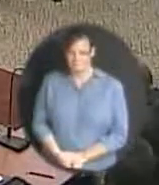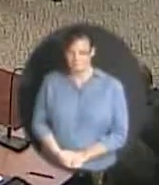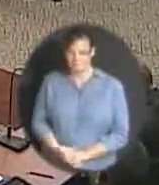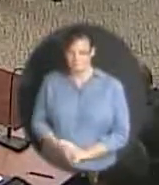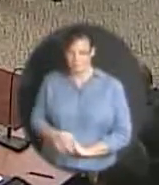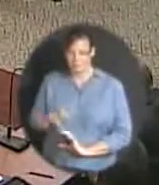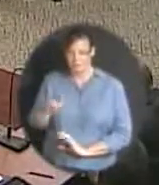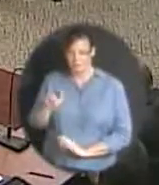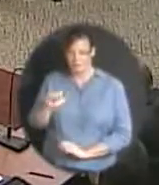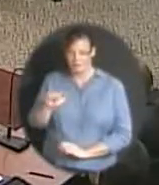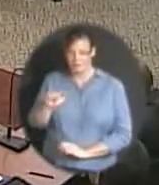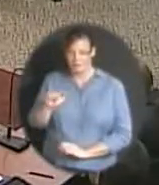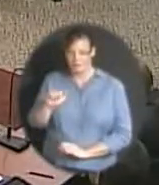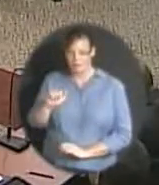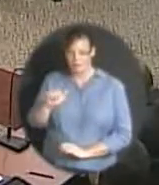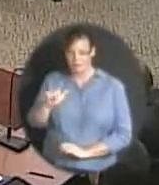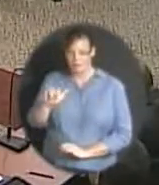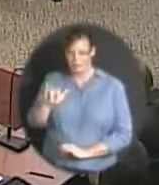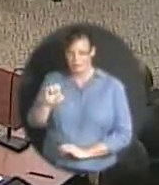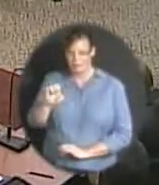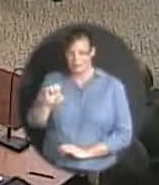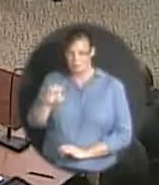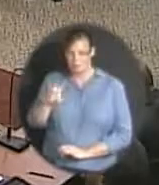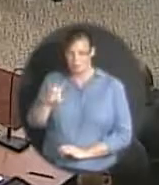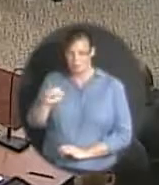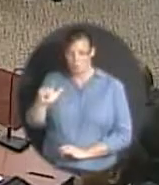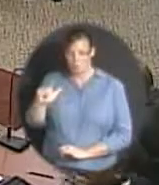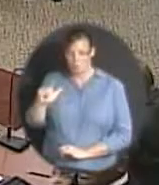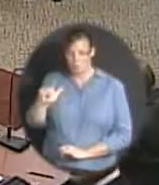I'm Natalie Wolf. My mom's over there.